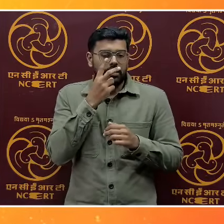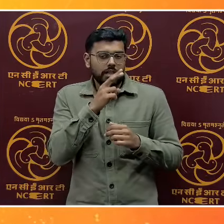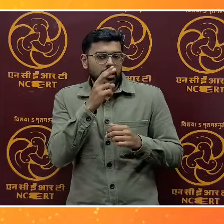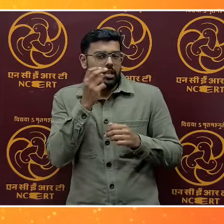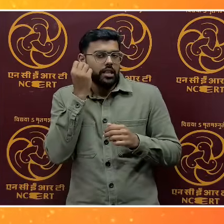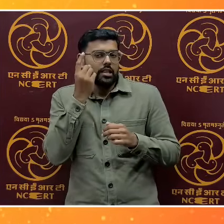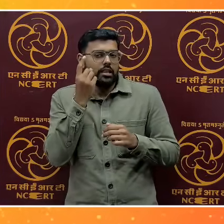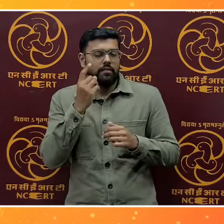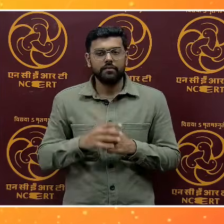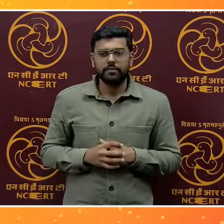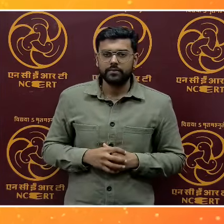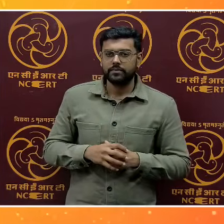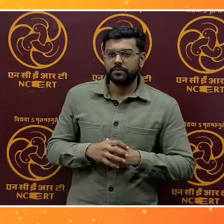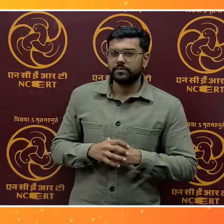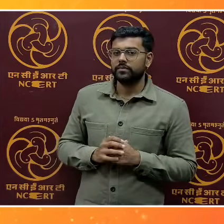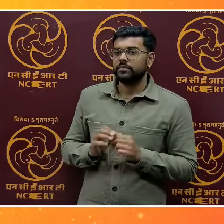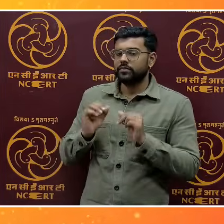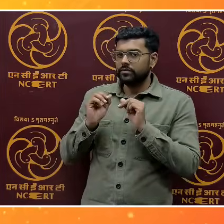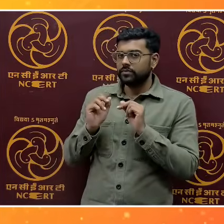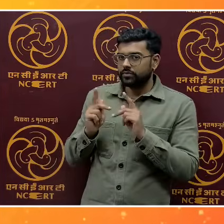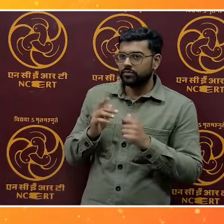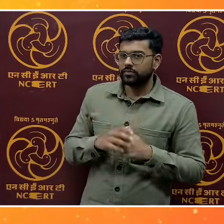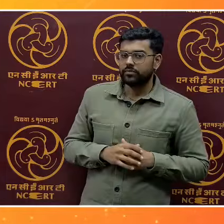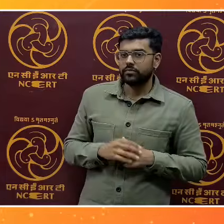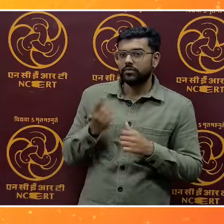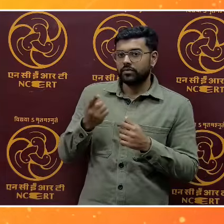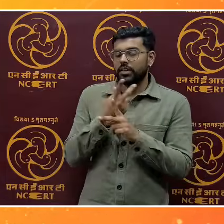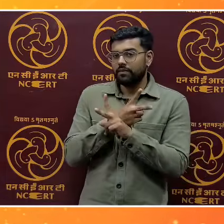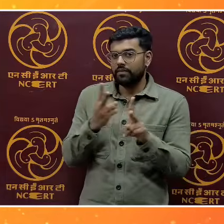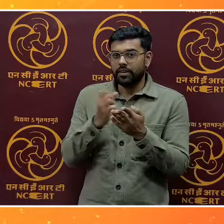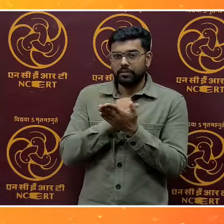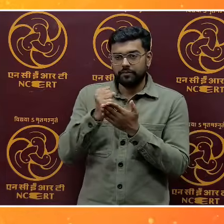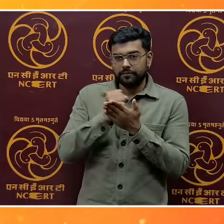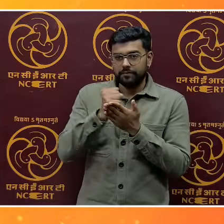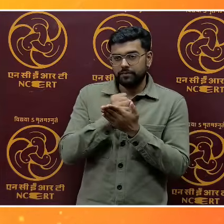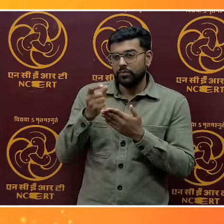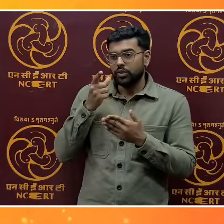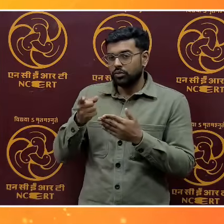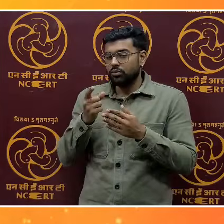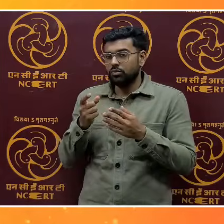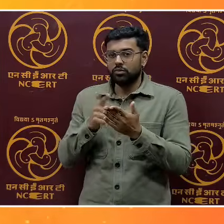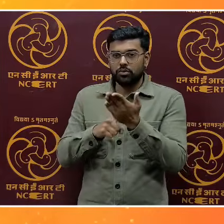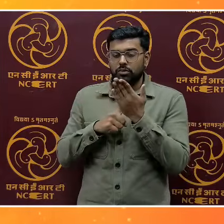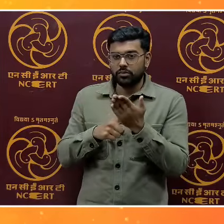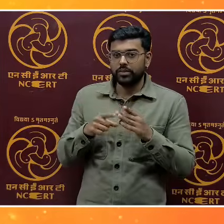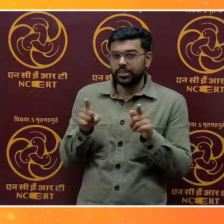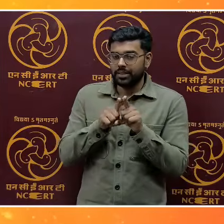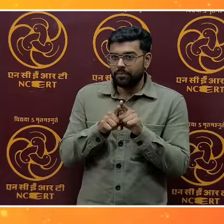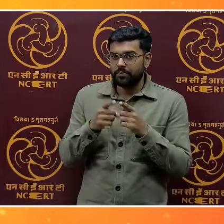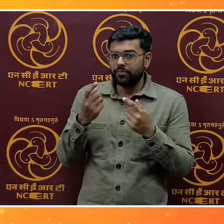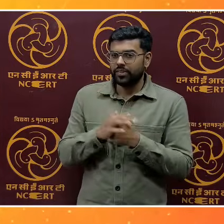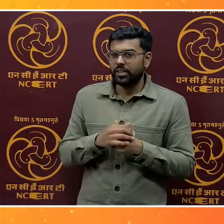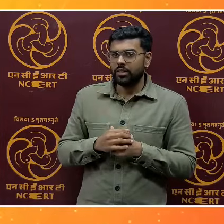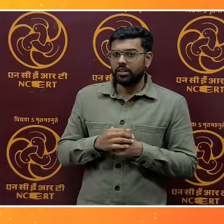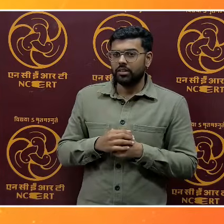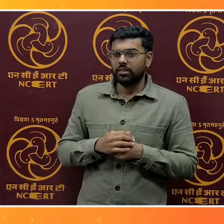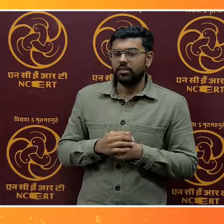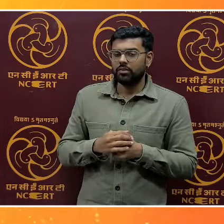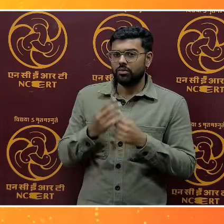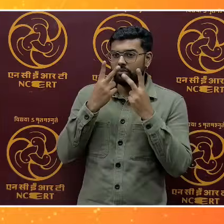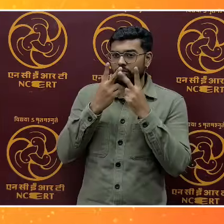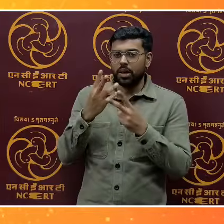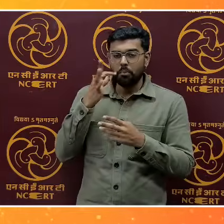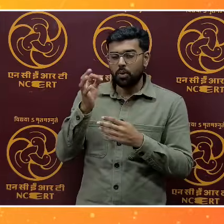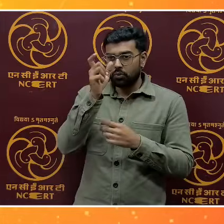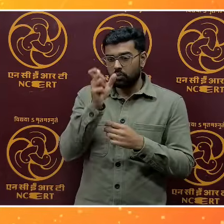special needs. Right. They were such lovely activities, ma'am, that you just showed. Can we have a look at the